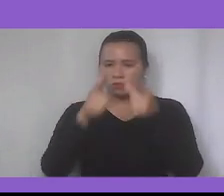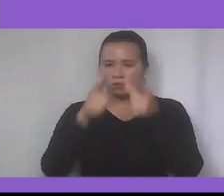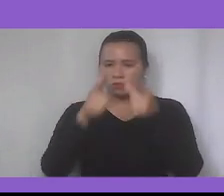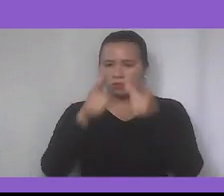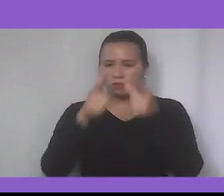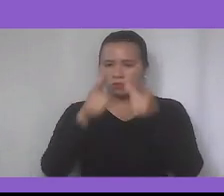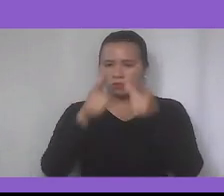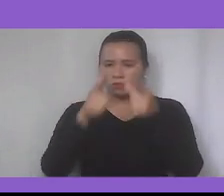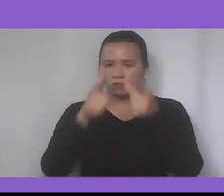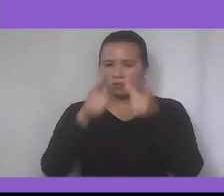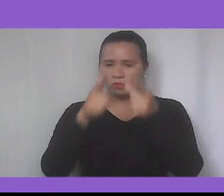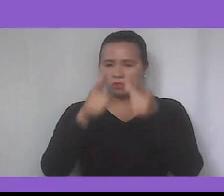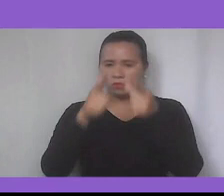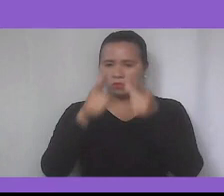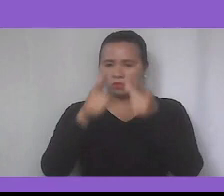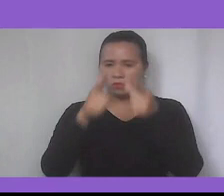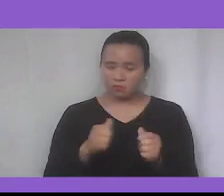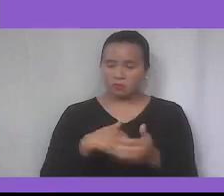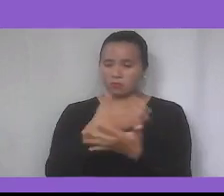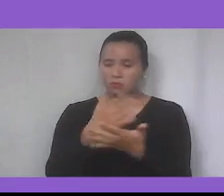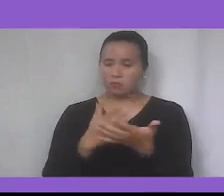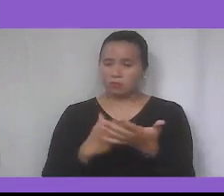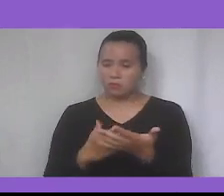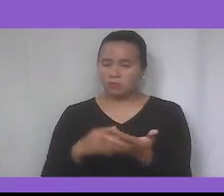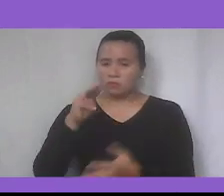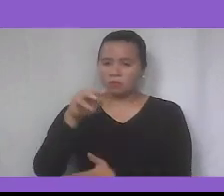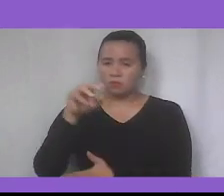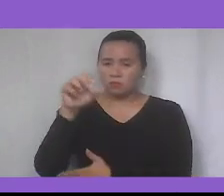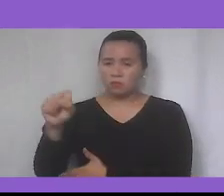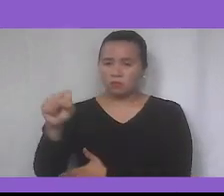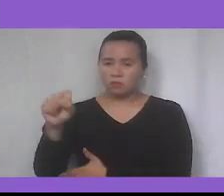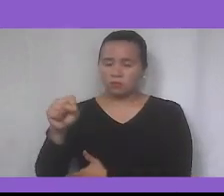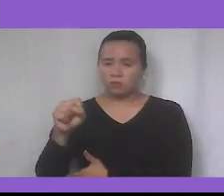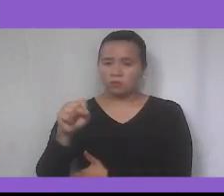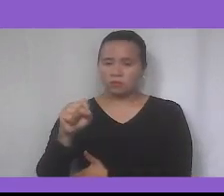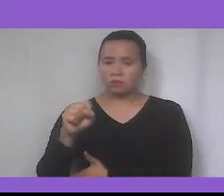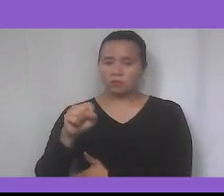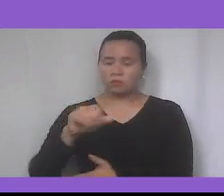So dictation is available in several Microsoft